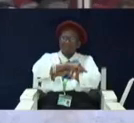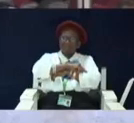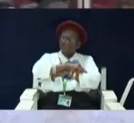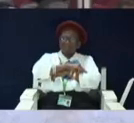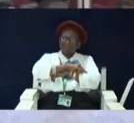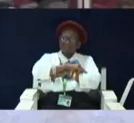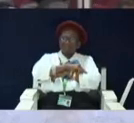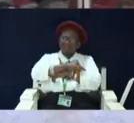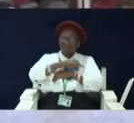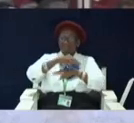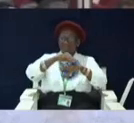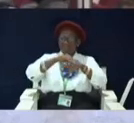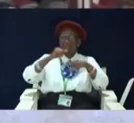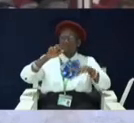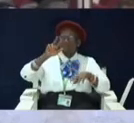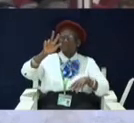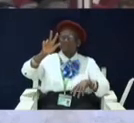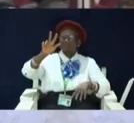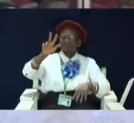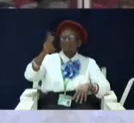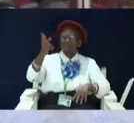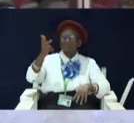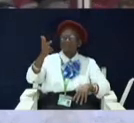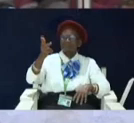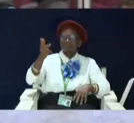3rd of March